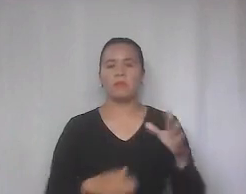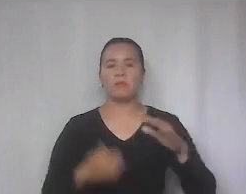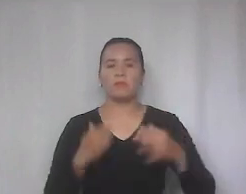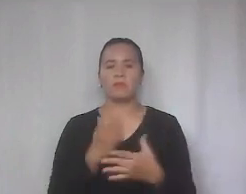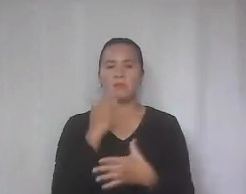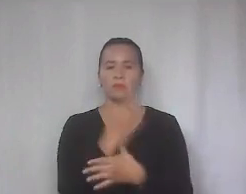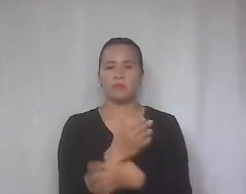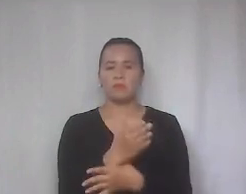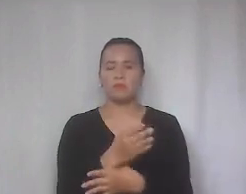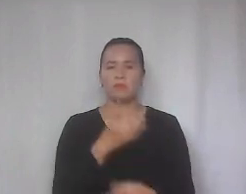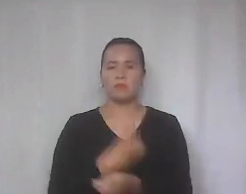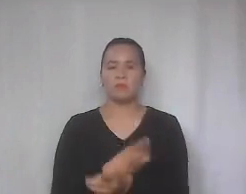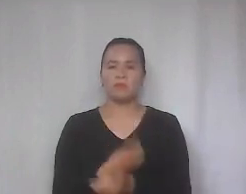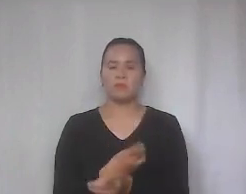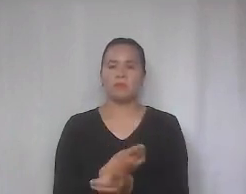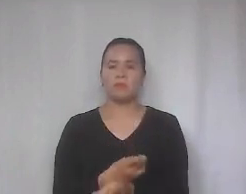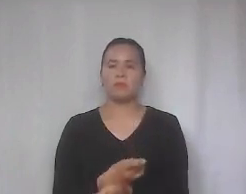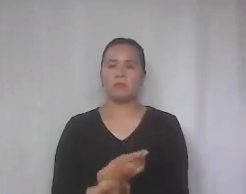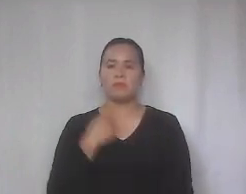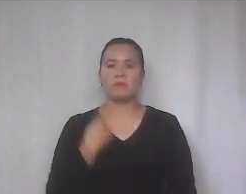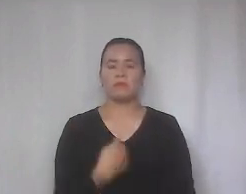alone.